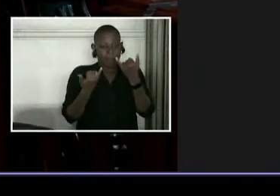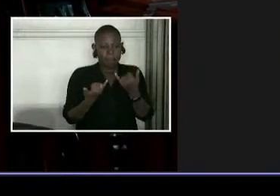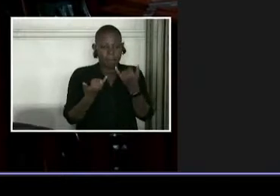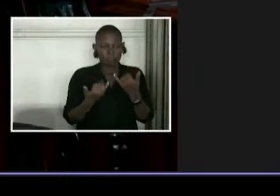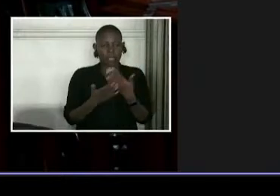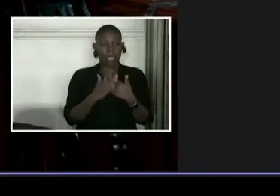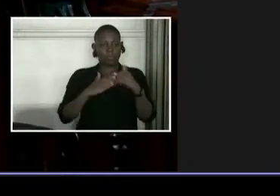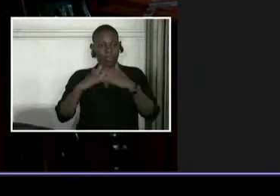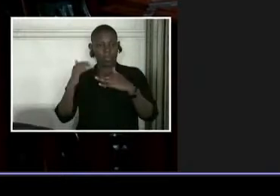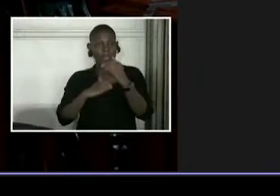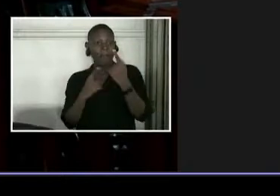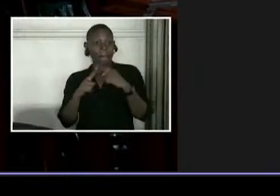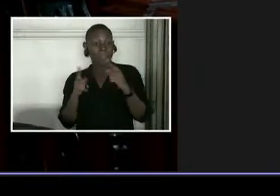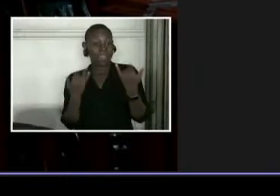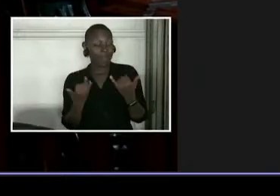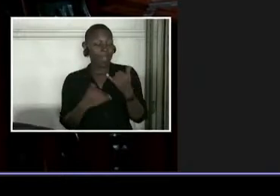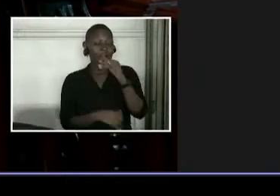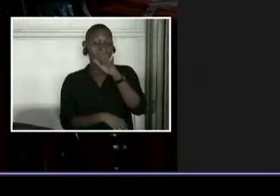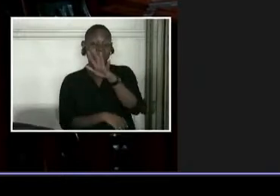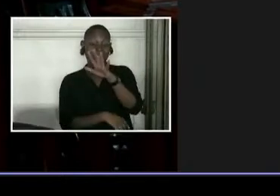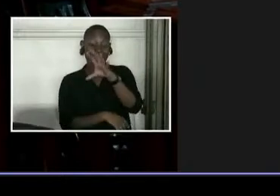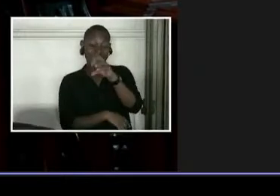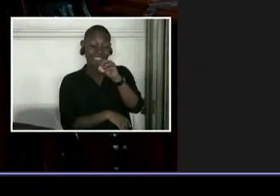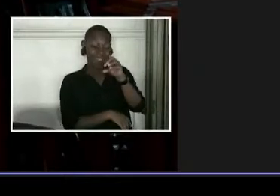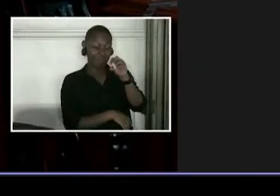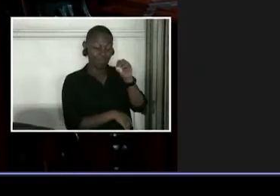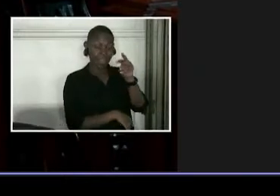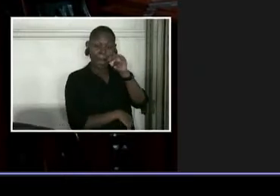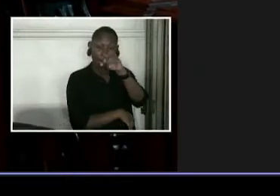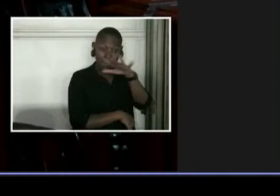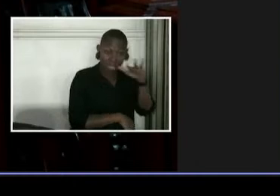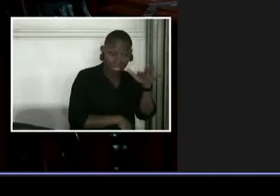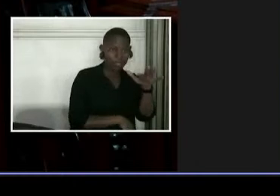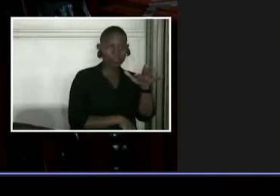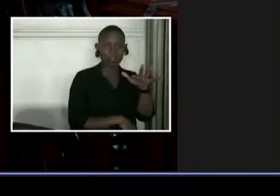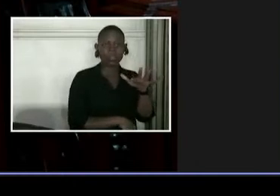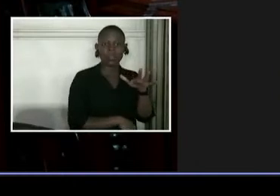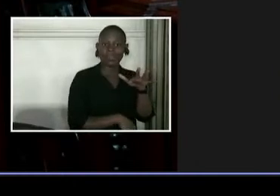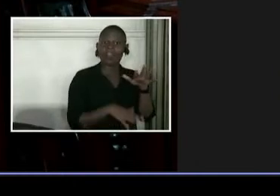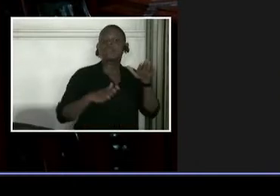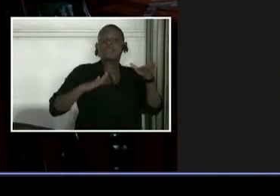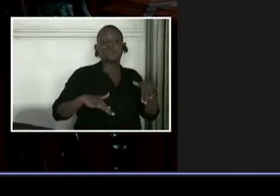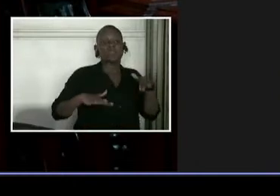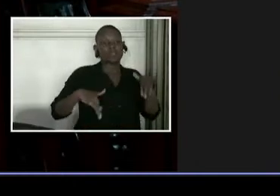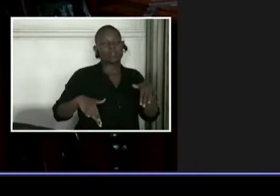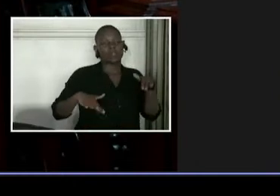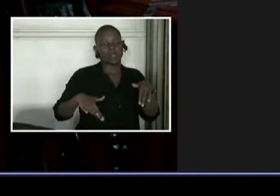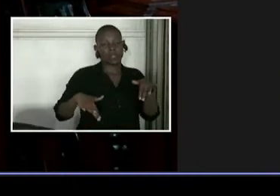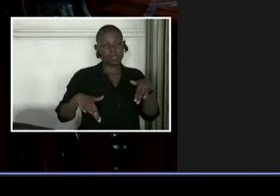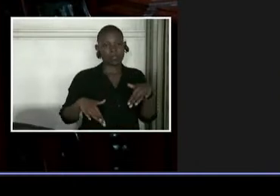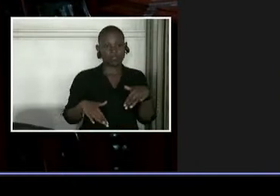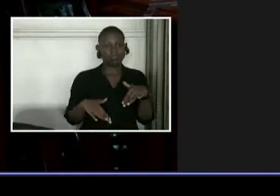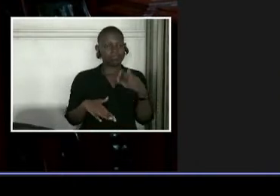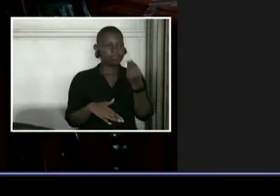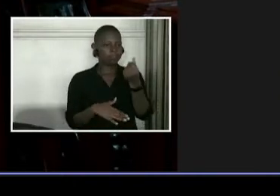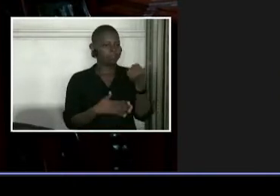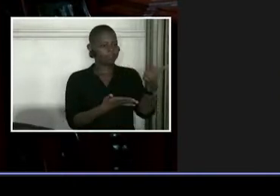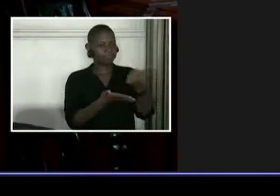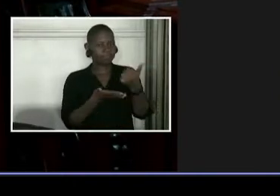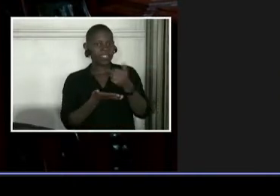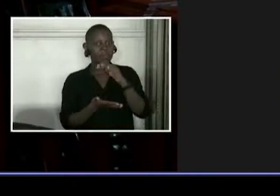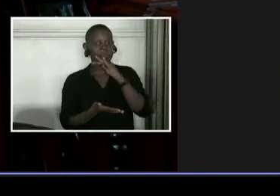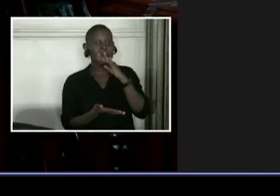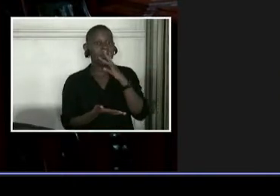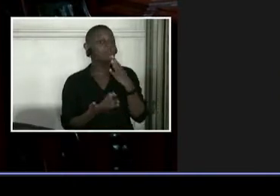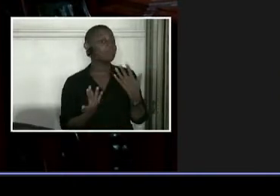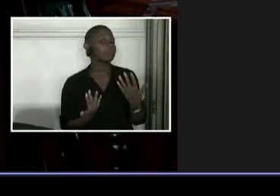rands. It hasn't received any funding from the national government regarding this disaster. We are just using